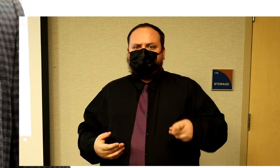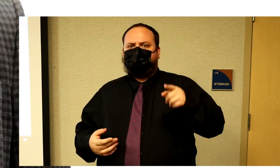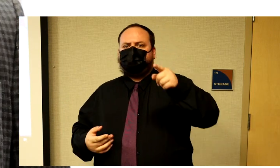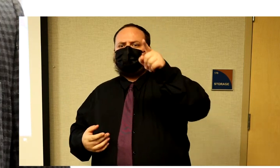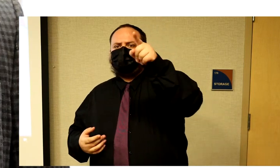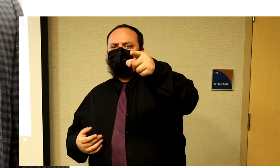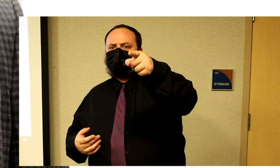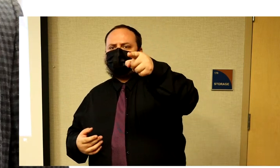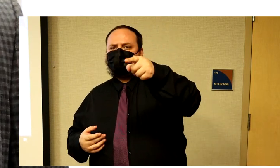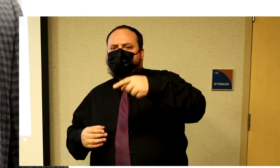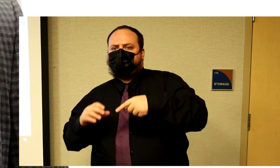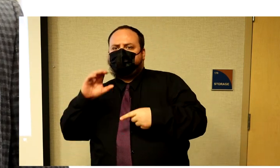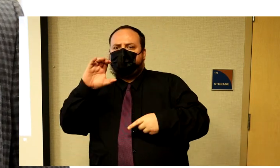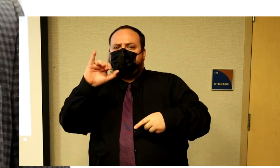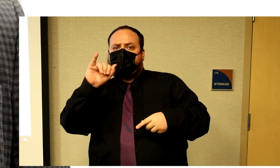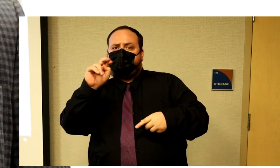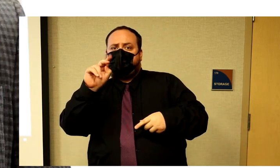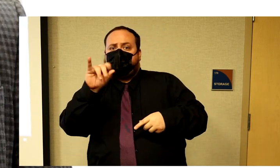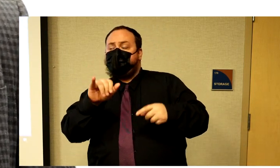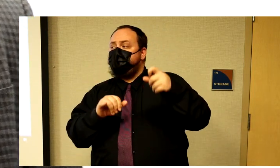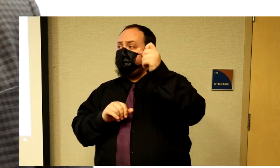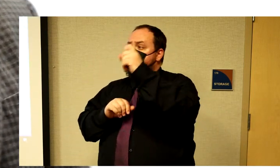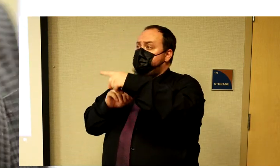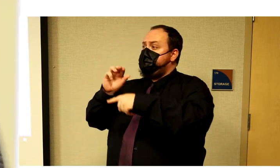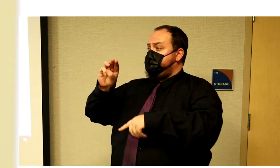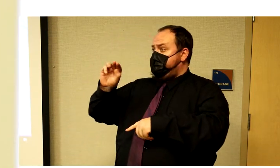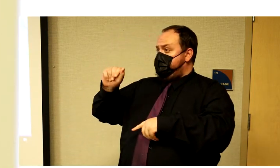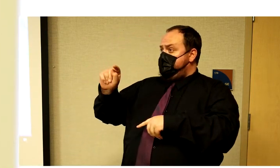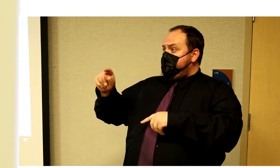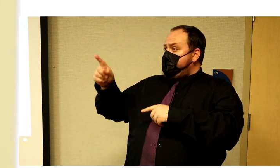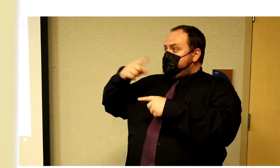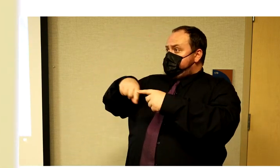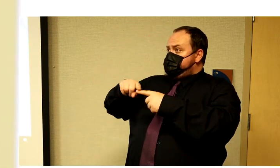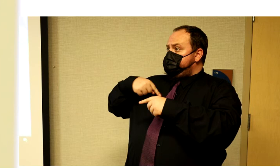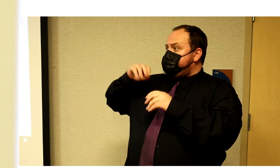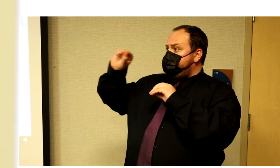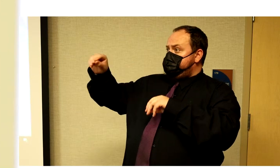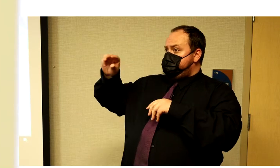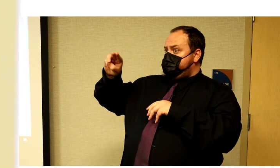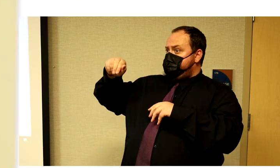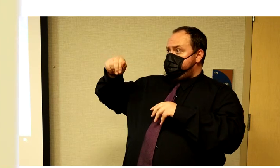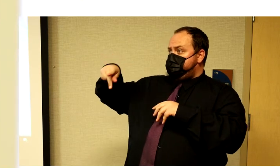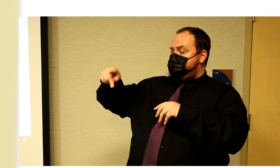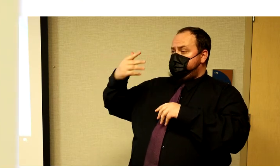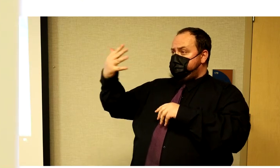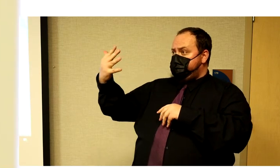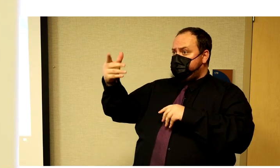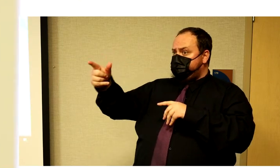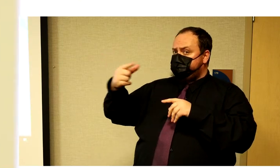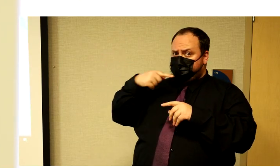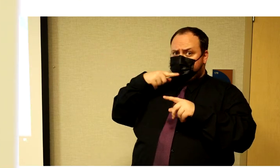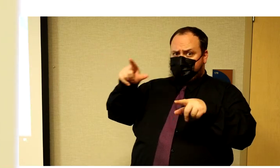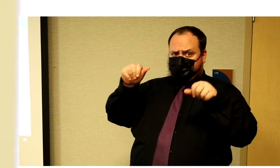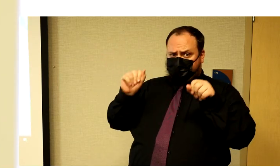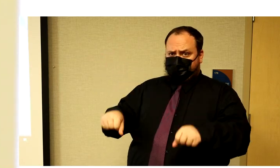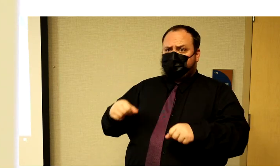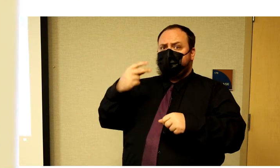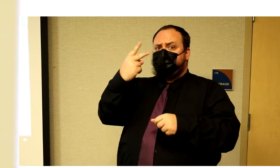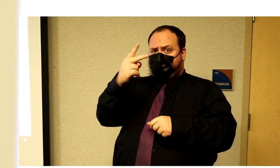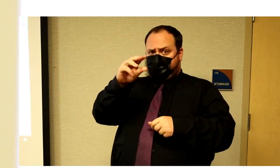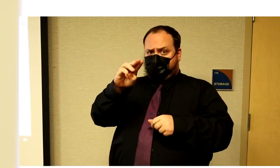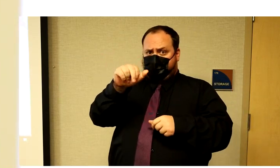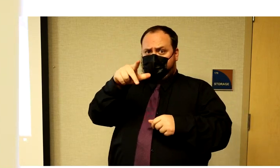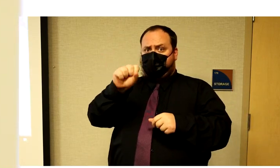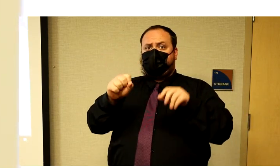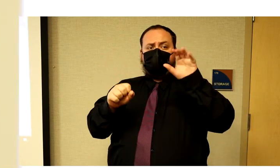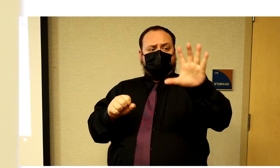Matt, can you show them, so when we put map 5A on there, you can actually, just like he has here, you can overlay 2 maps.